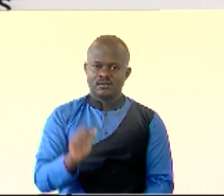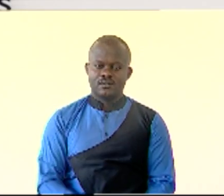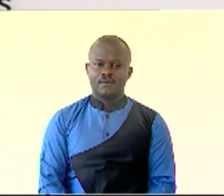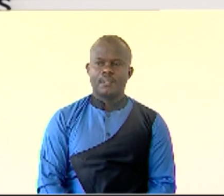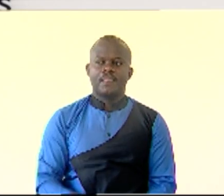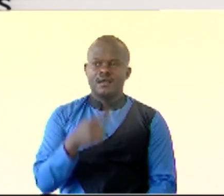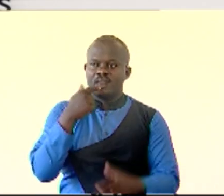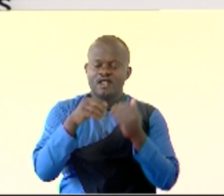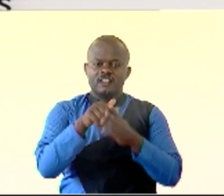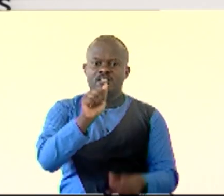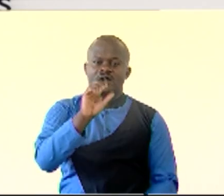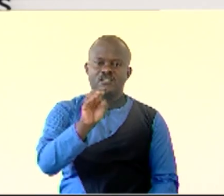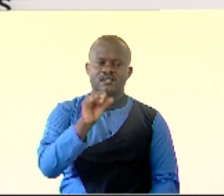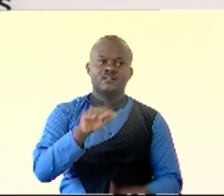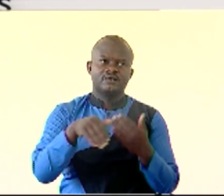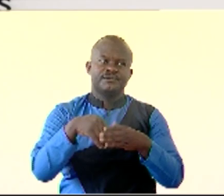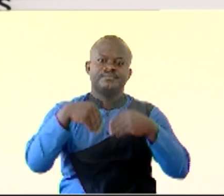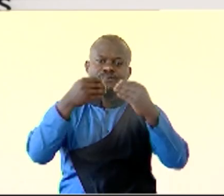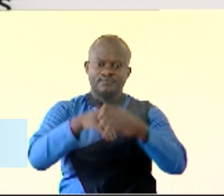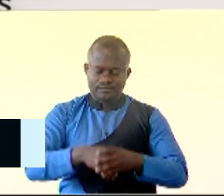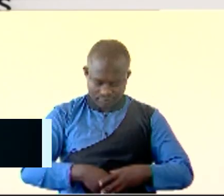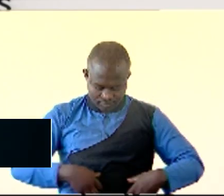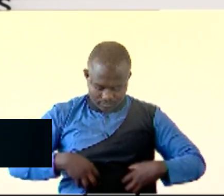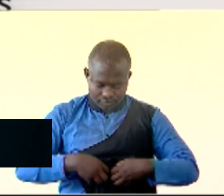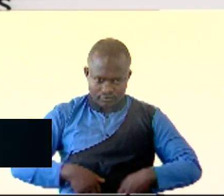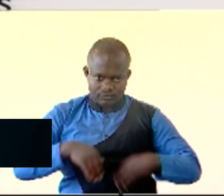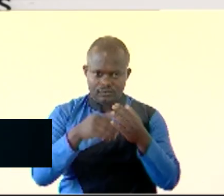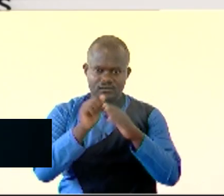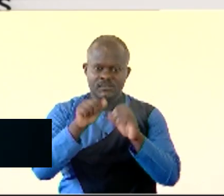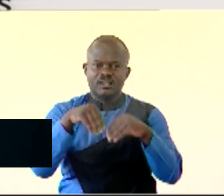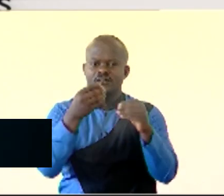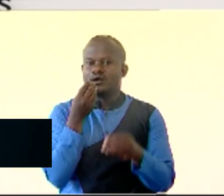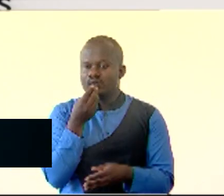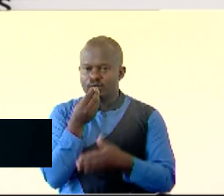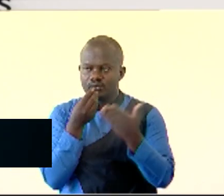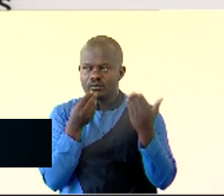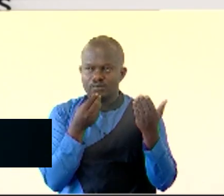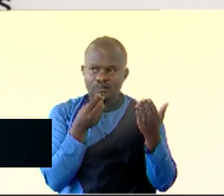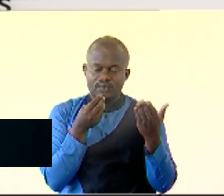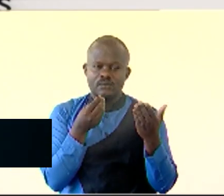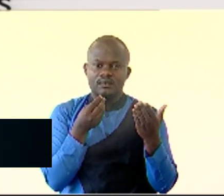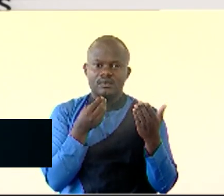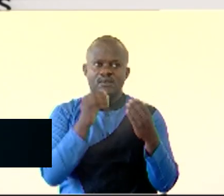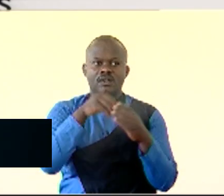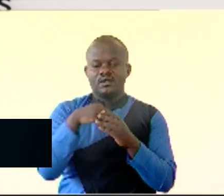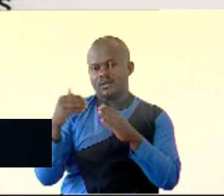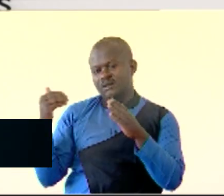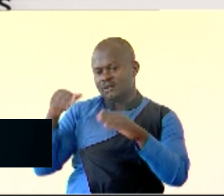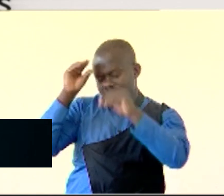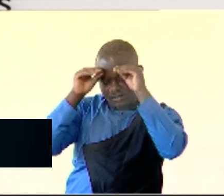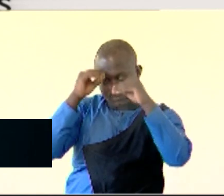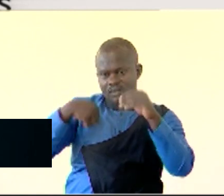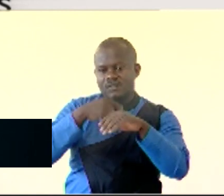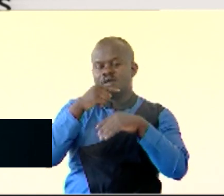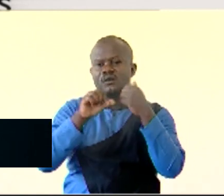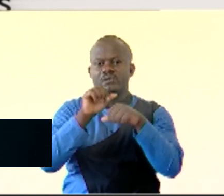That acid is produced in the stomacher. You can eat the food. In the previous lesson, I talked about